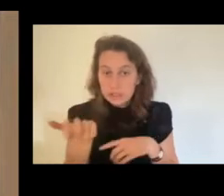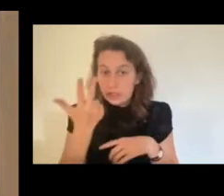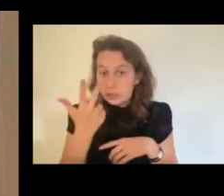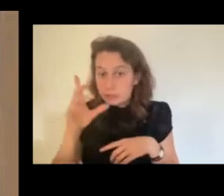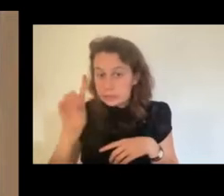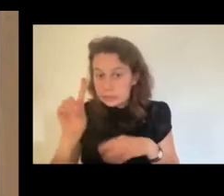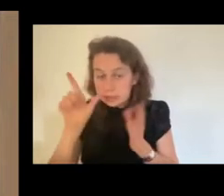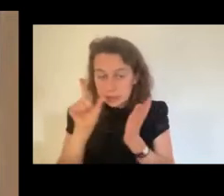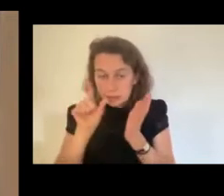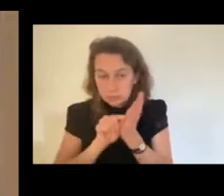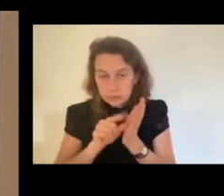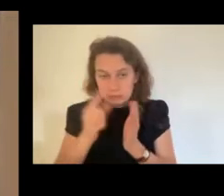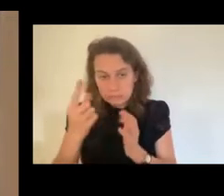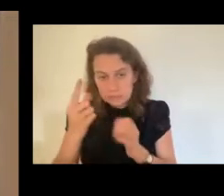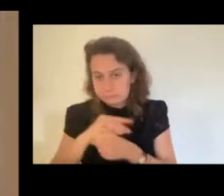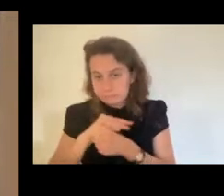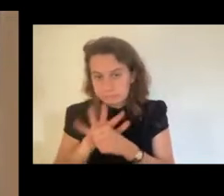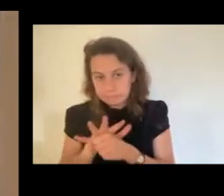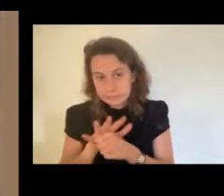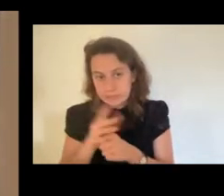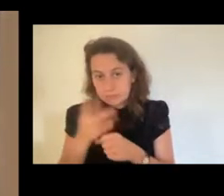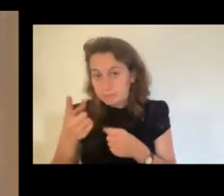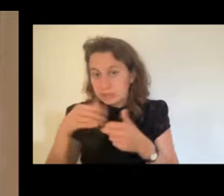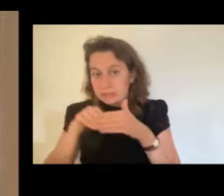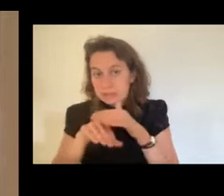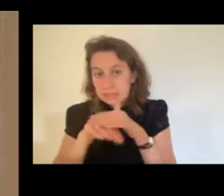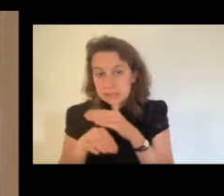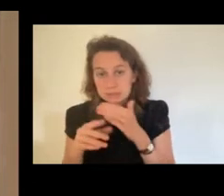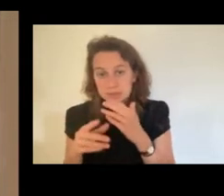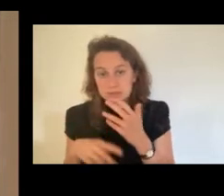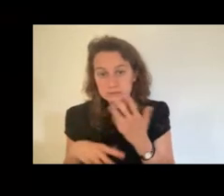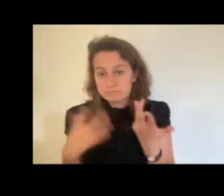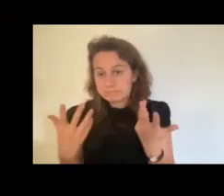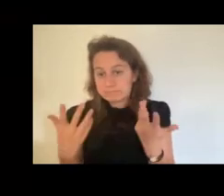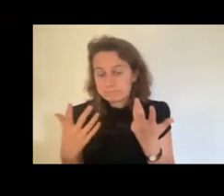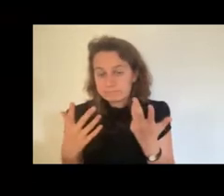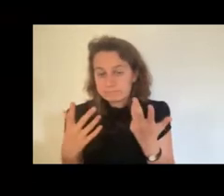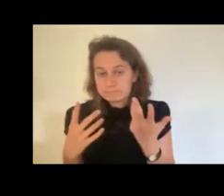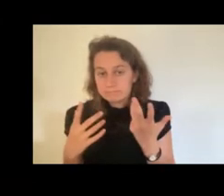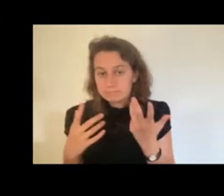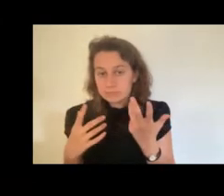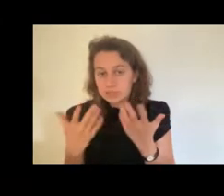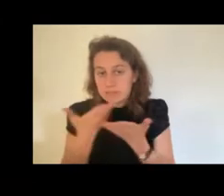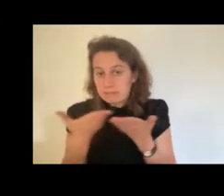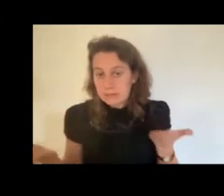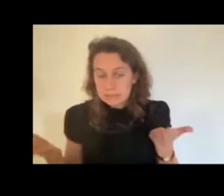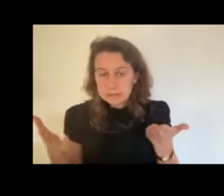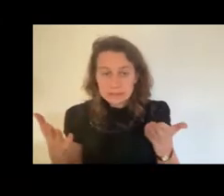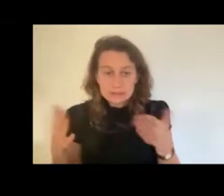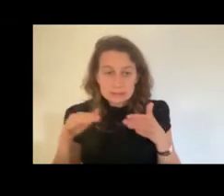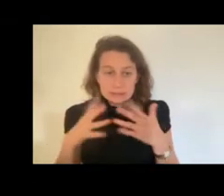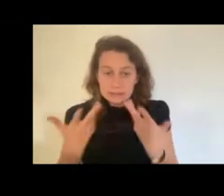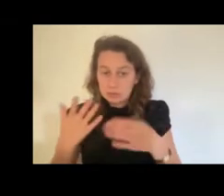due to COVID, the accessibility of both the facility as well as material has been really,